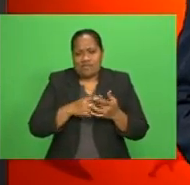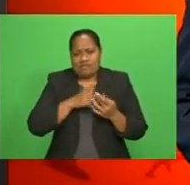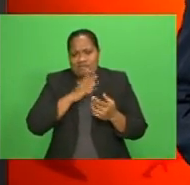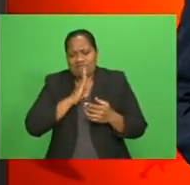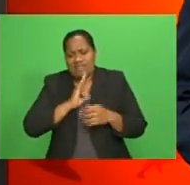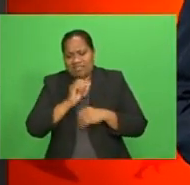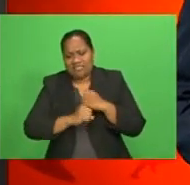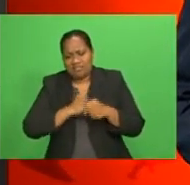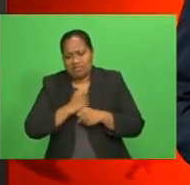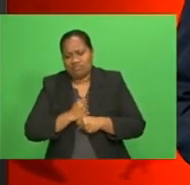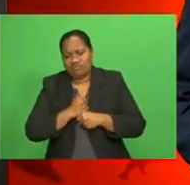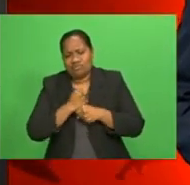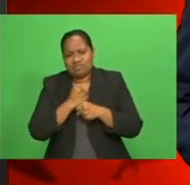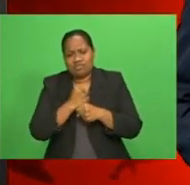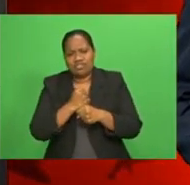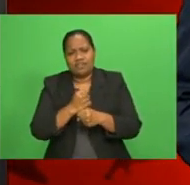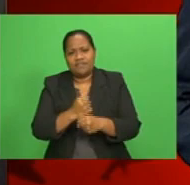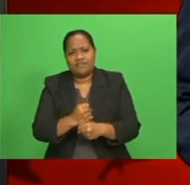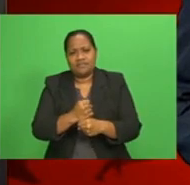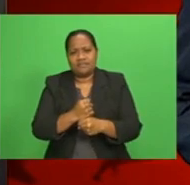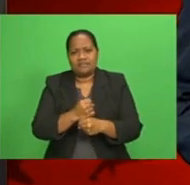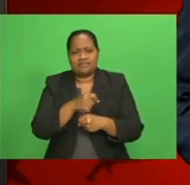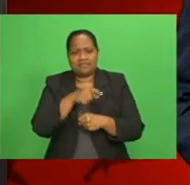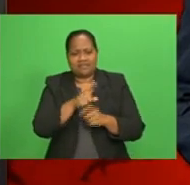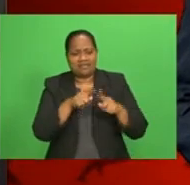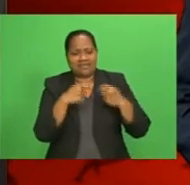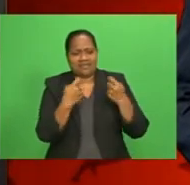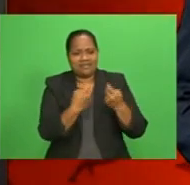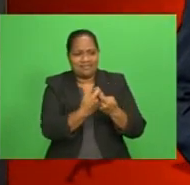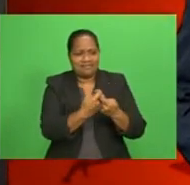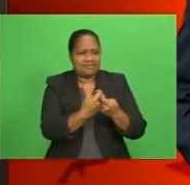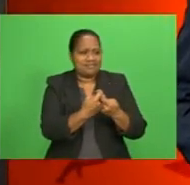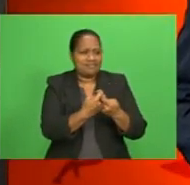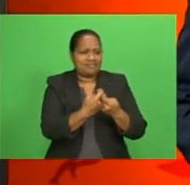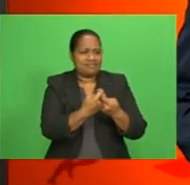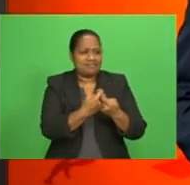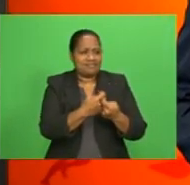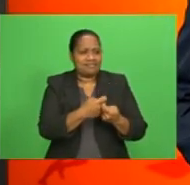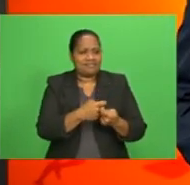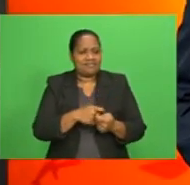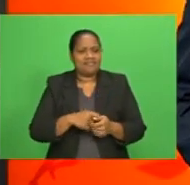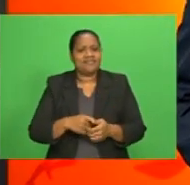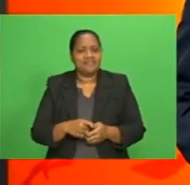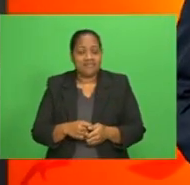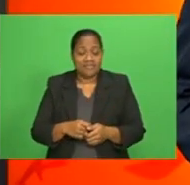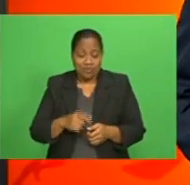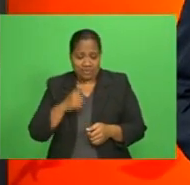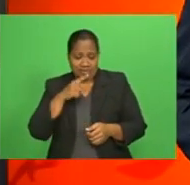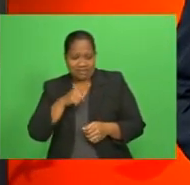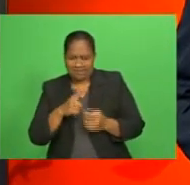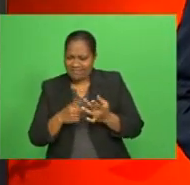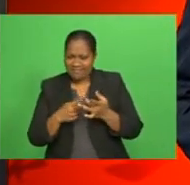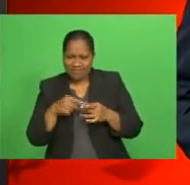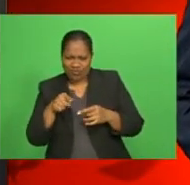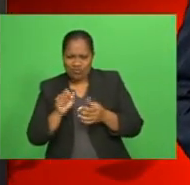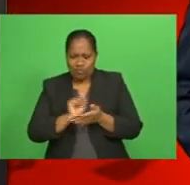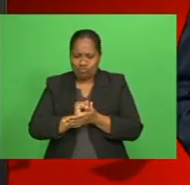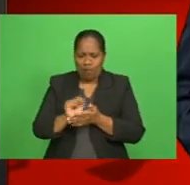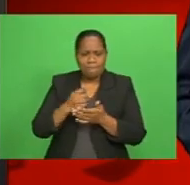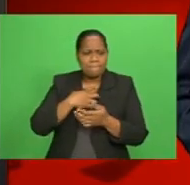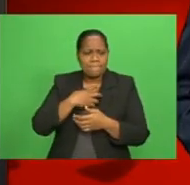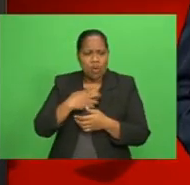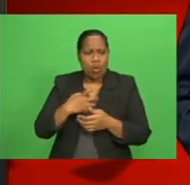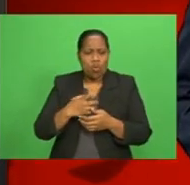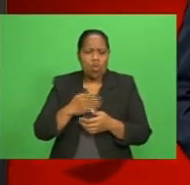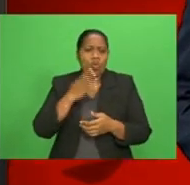the Chiefs. But that's a story for another day. In the world of the weird and the wonderful later on, a look at some strange items that have sold more during the